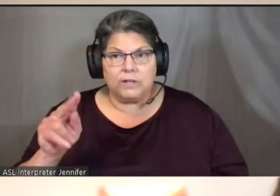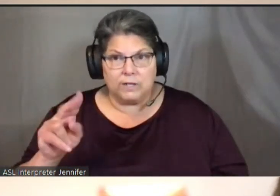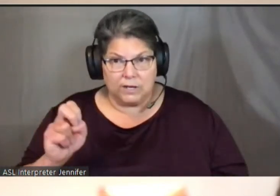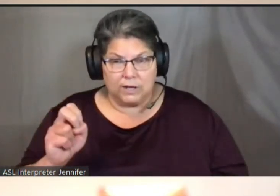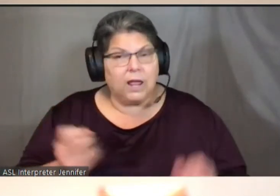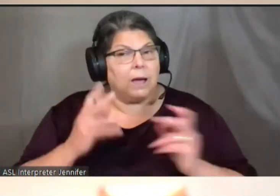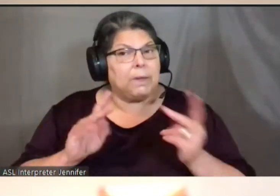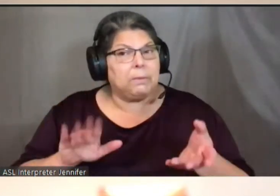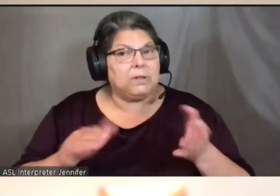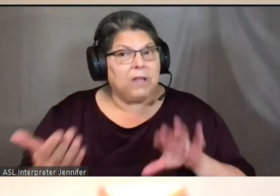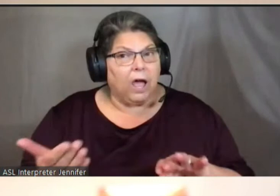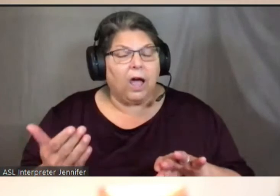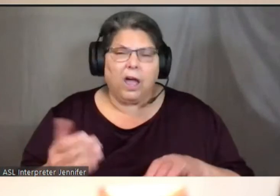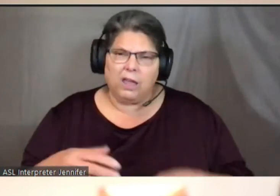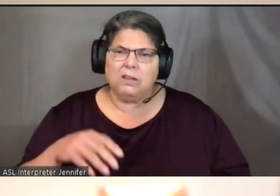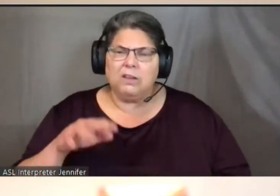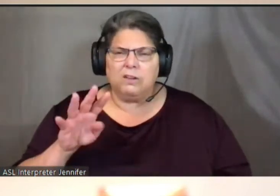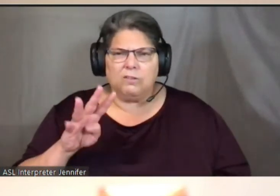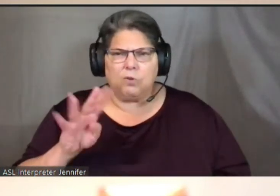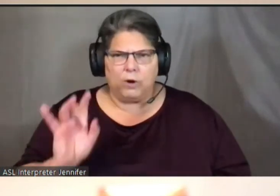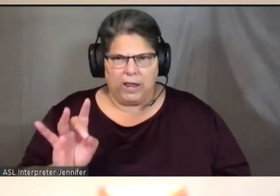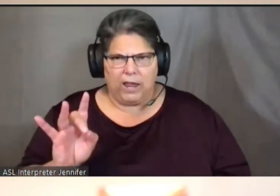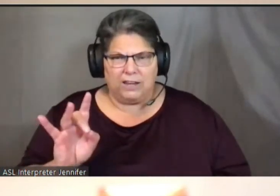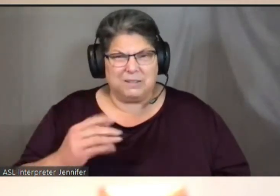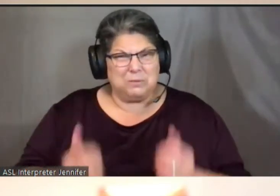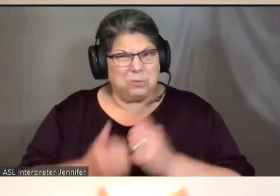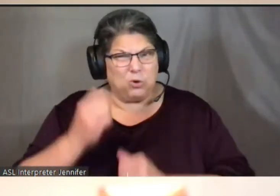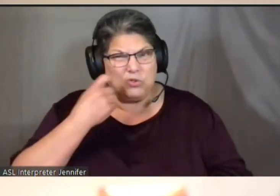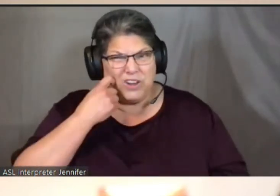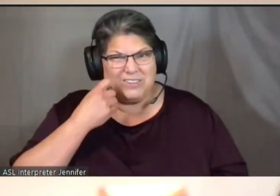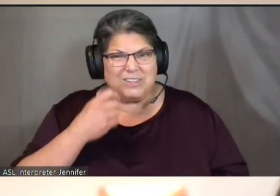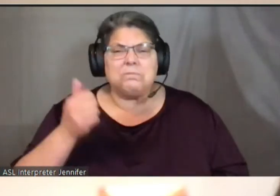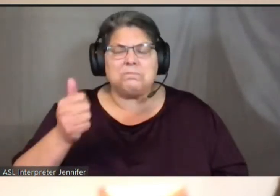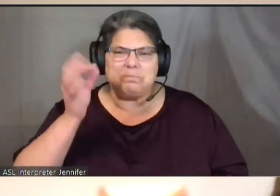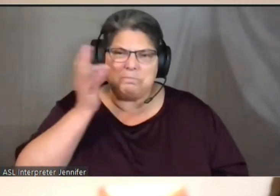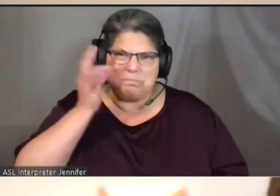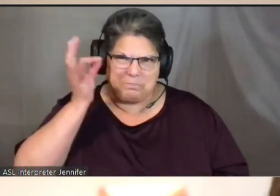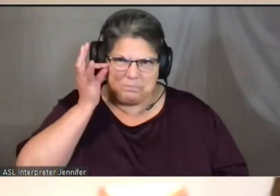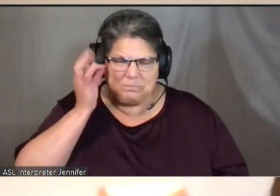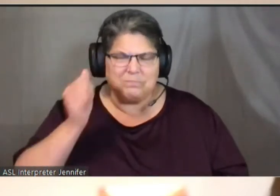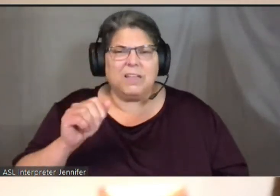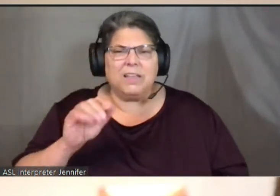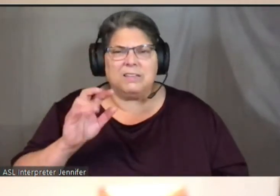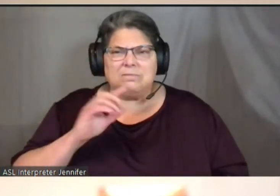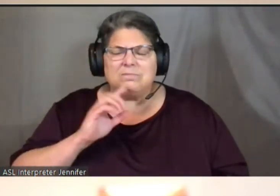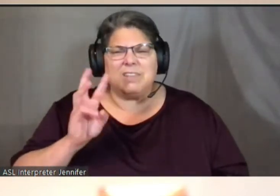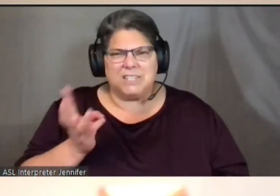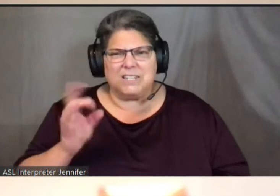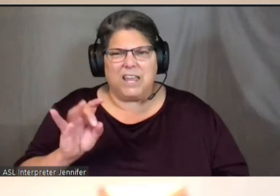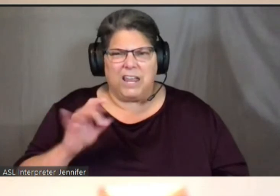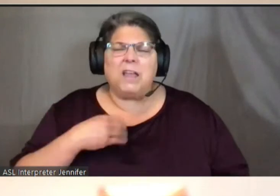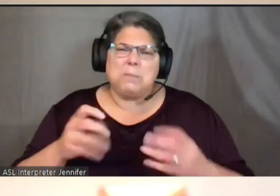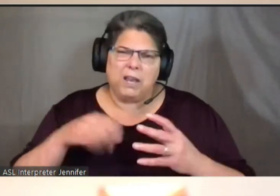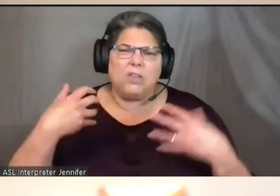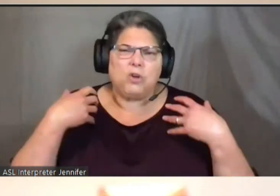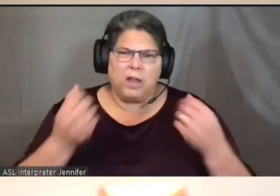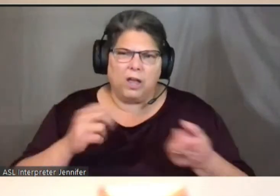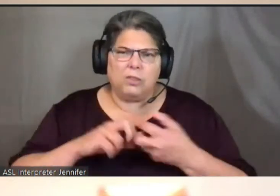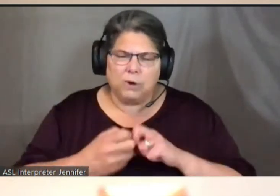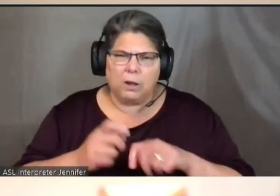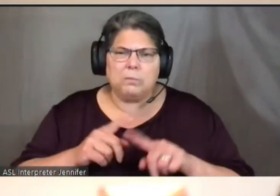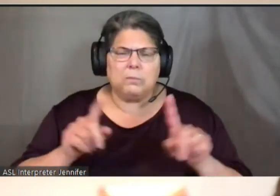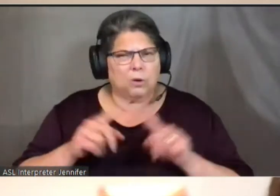county. Most recent was a 66-year-old Native American man. He had many comorbidities, and we mourn his